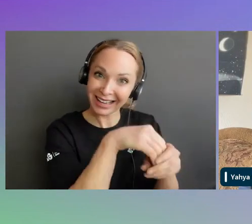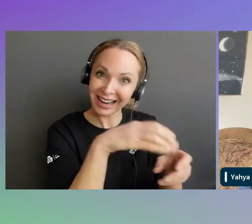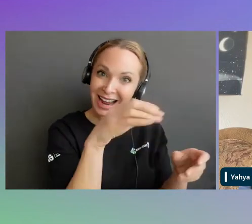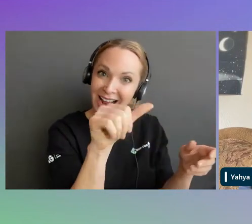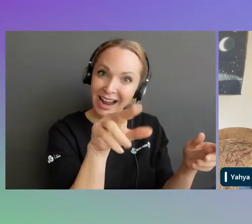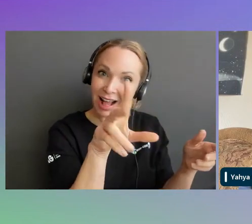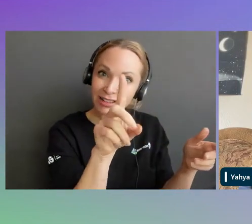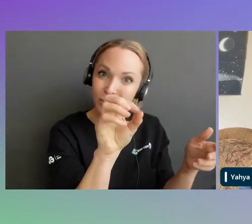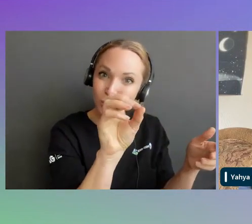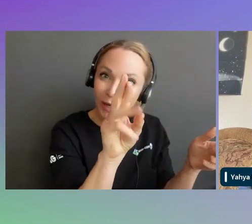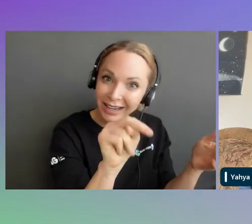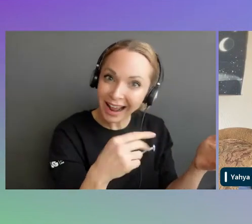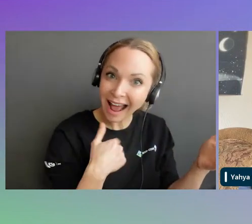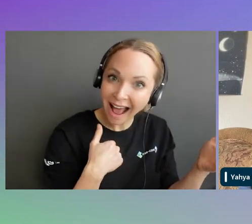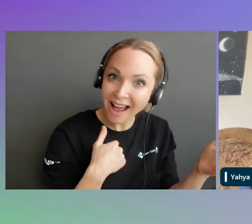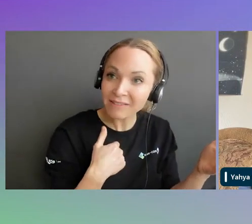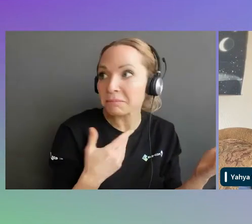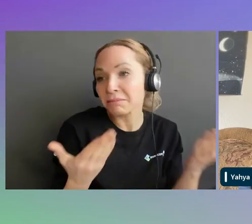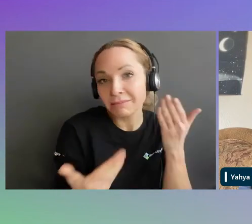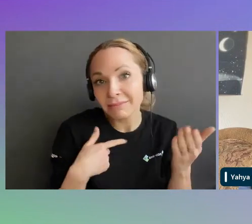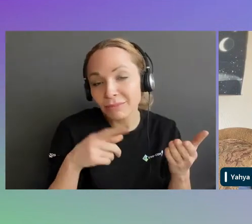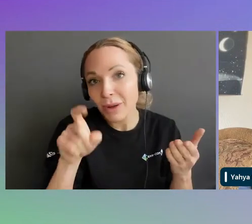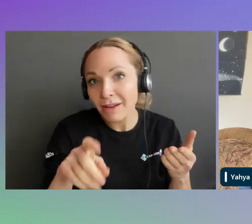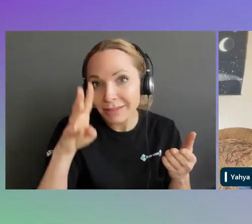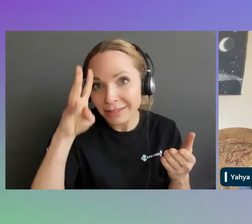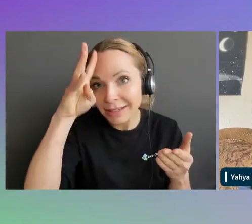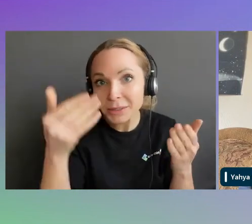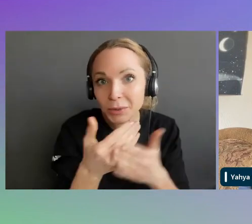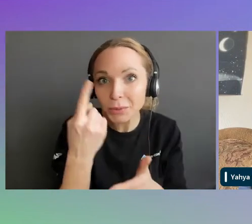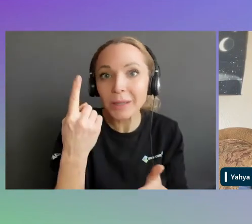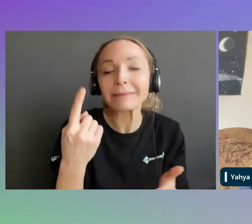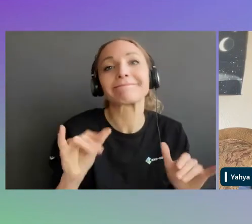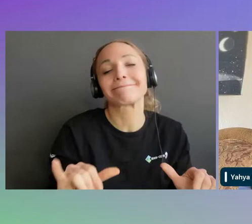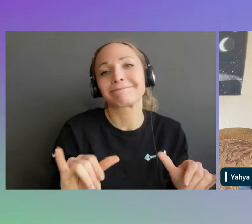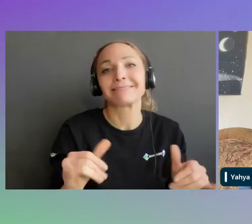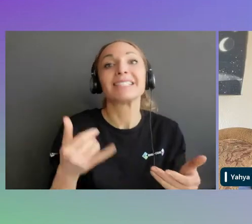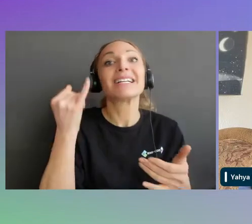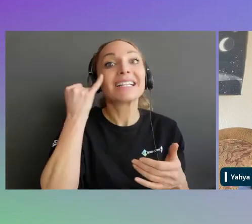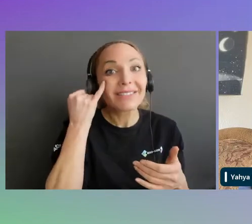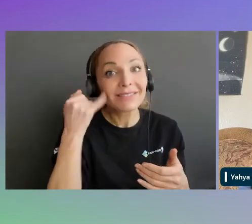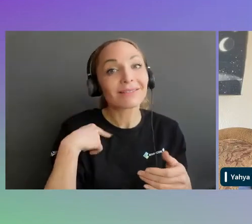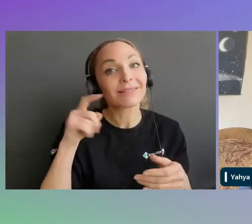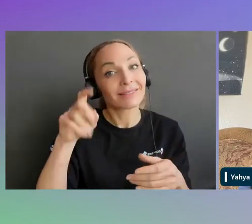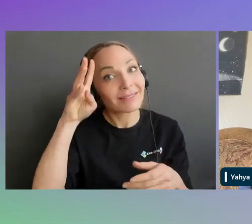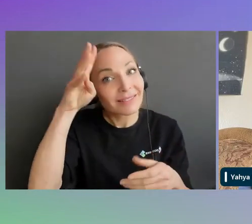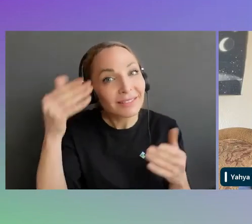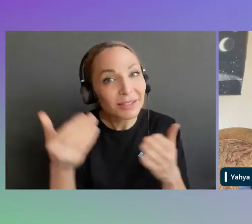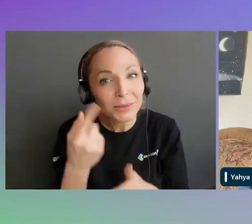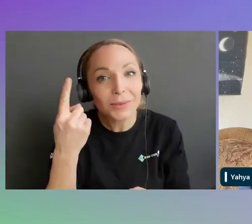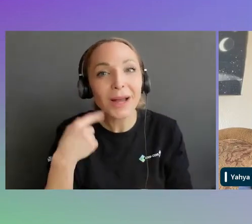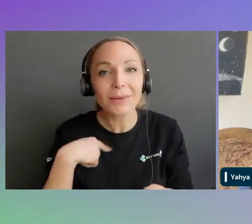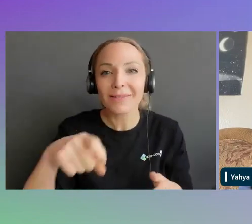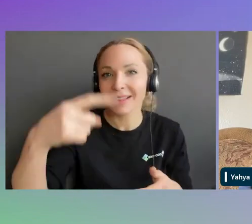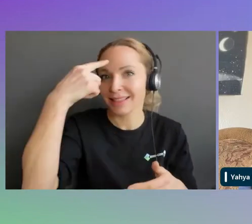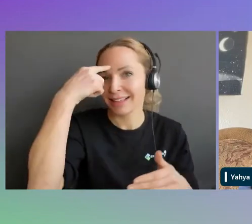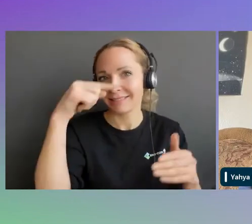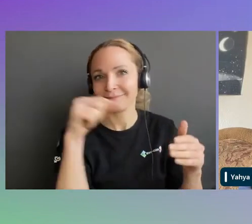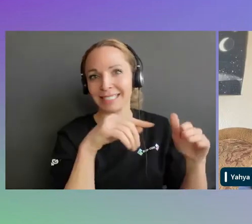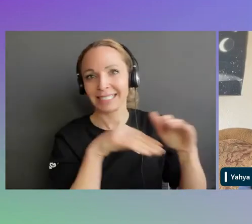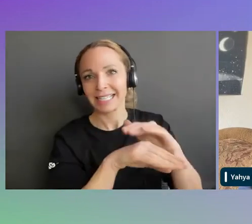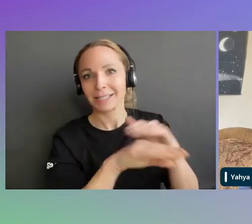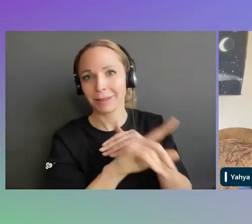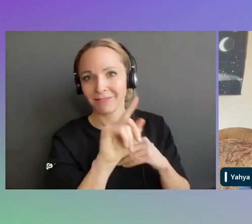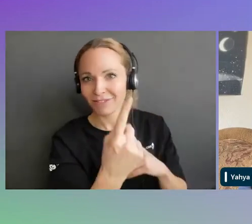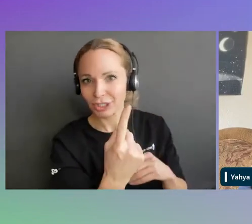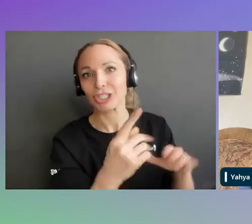our designers will make that design for that specific component. And they're obviously thinking about accessibility first in their process